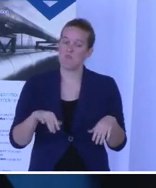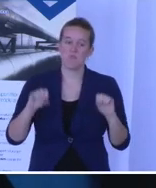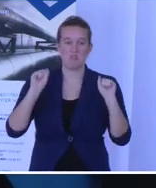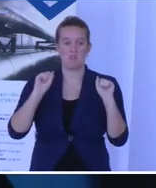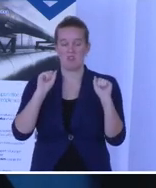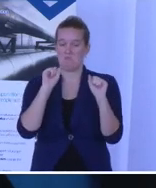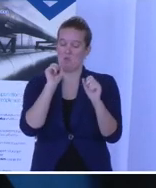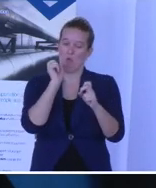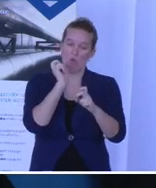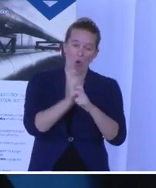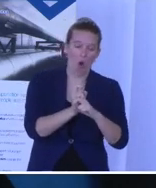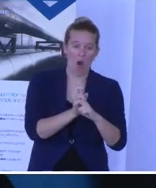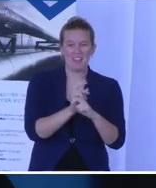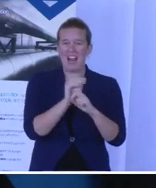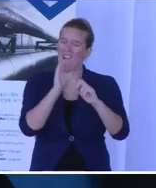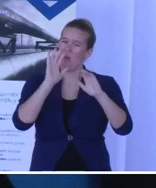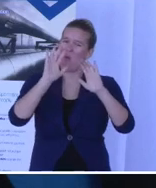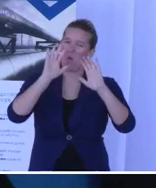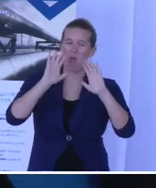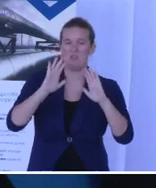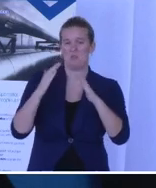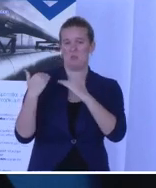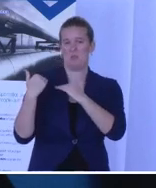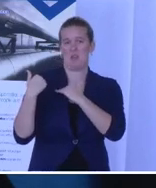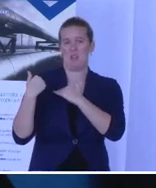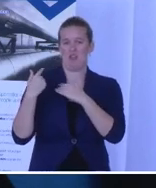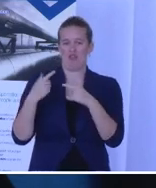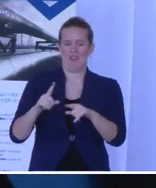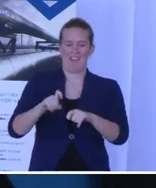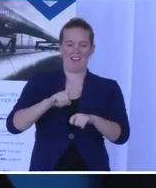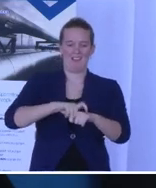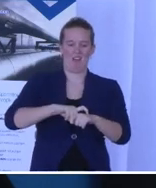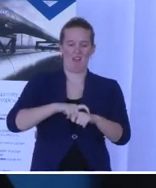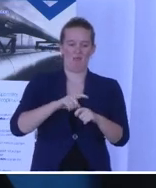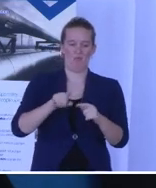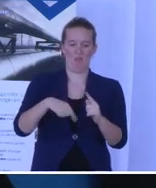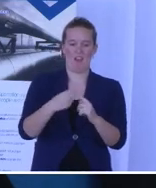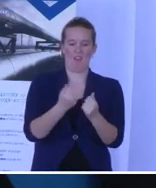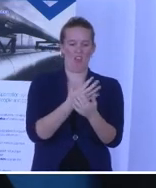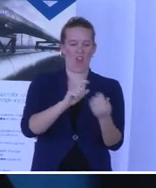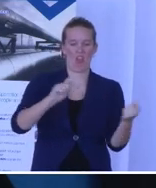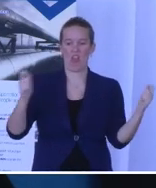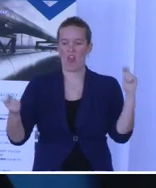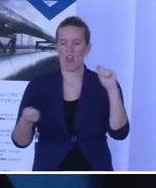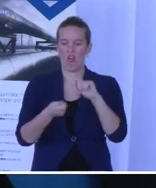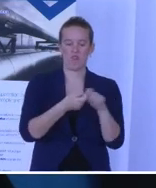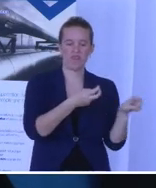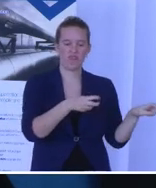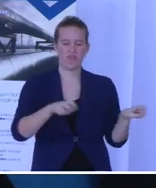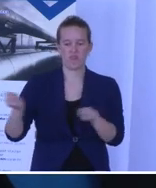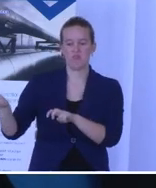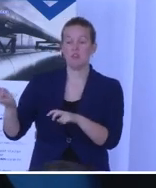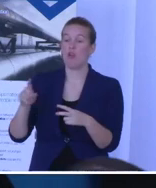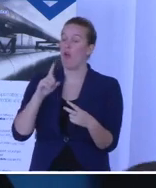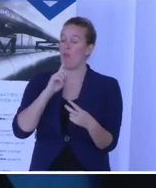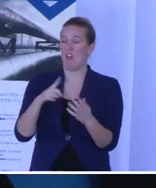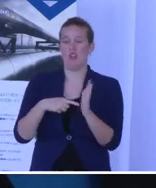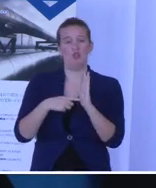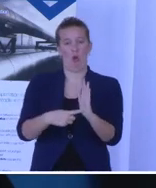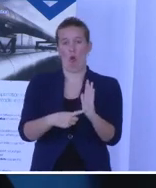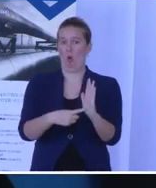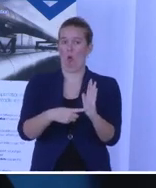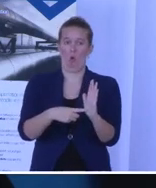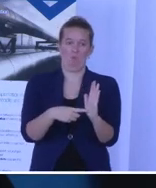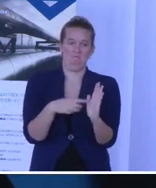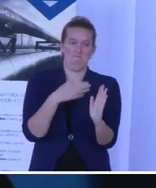and awesome responsibility during a period of transition. And so, David, you really exemplify the very best of